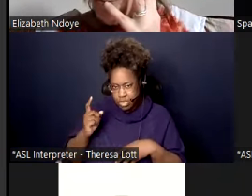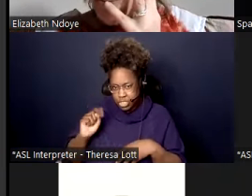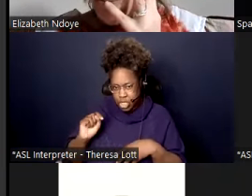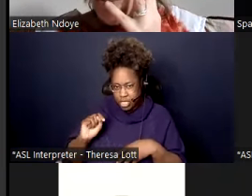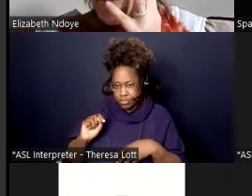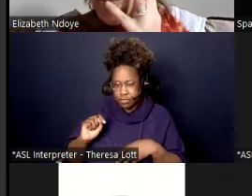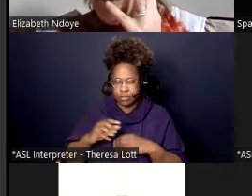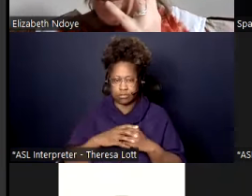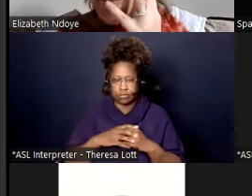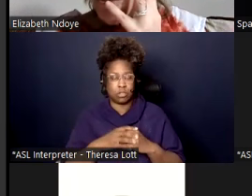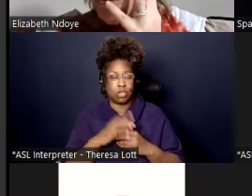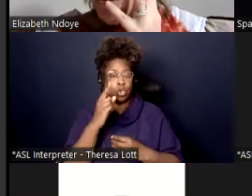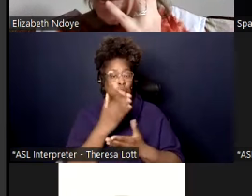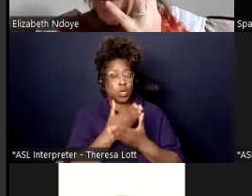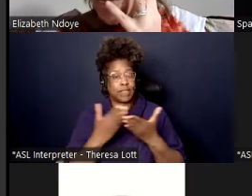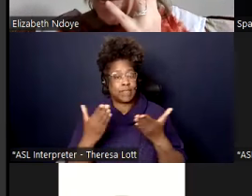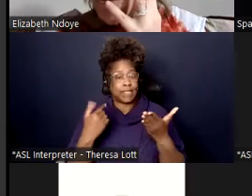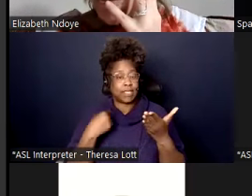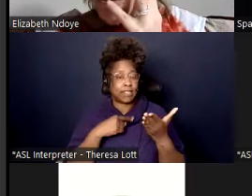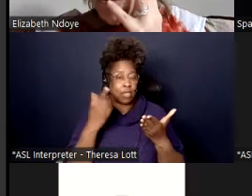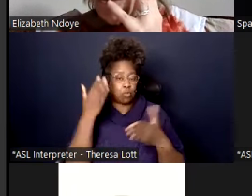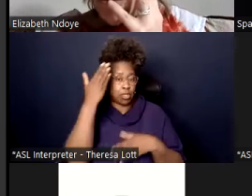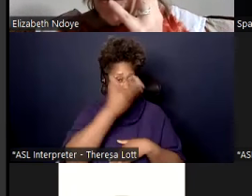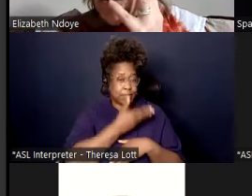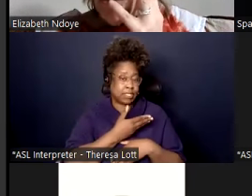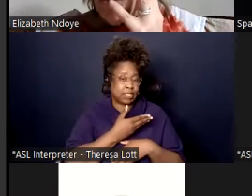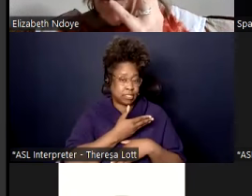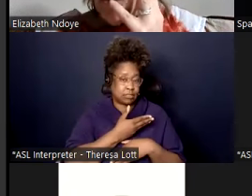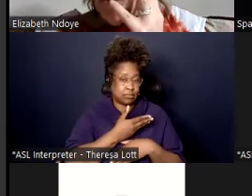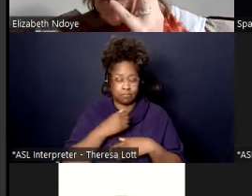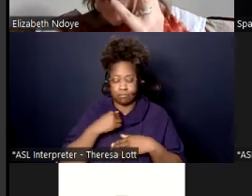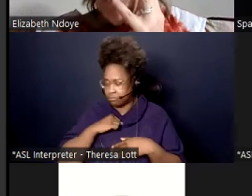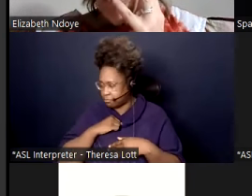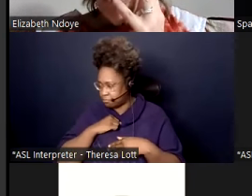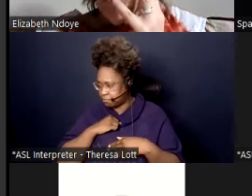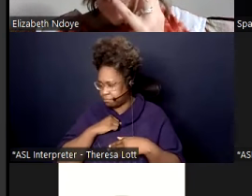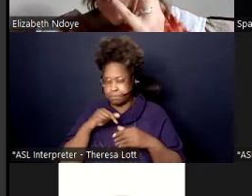what are those things that we missed during this process?